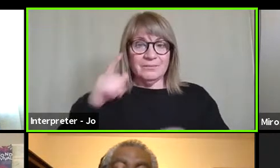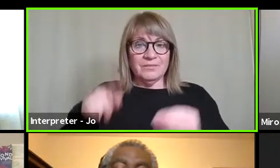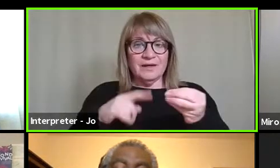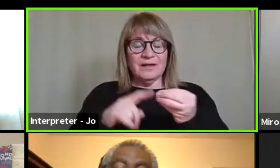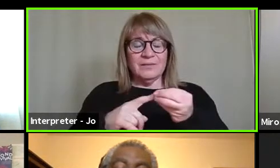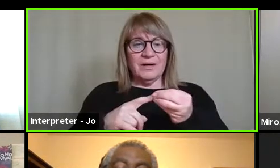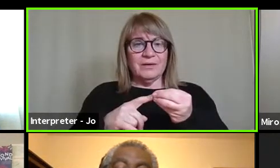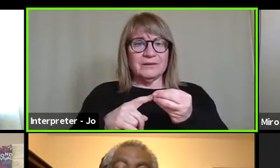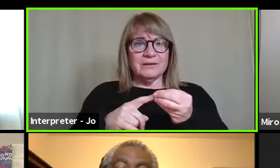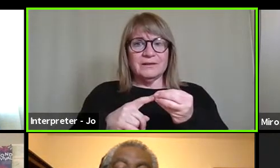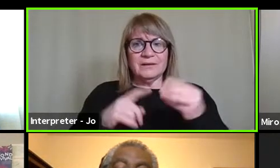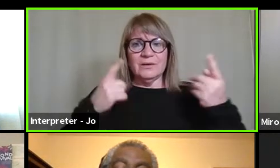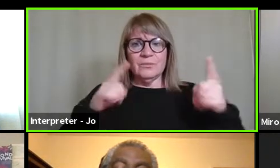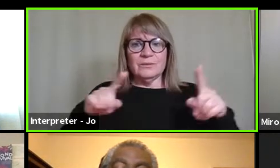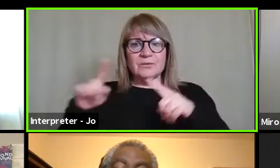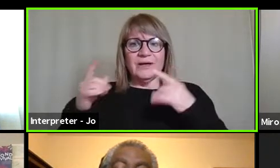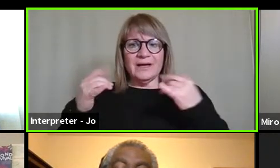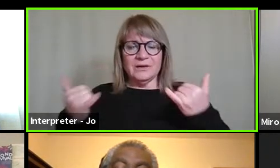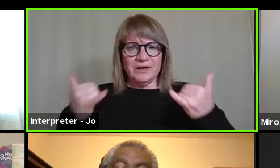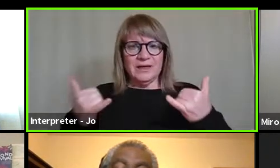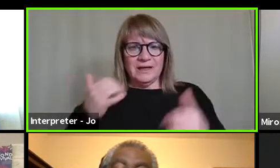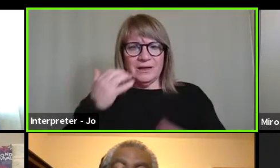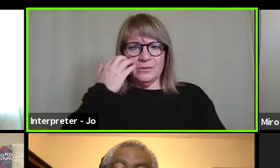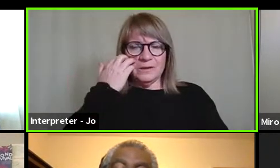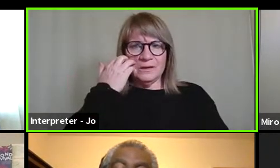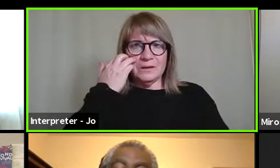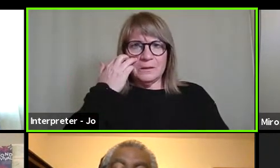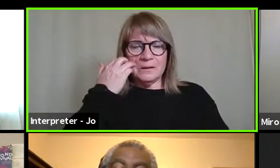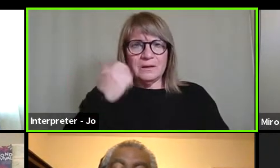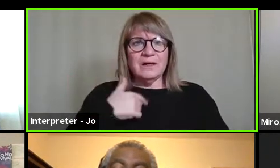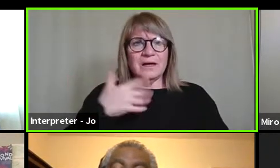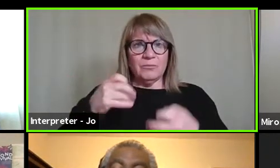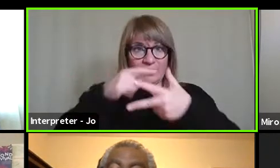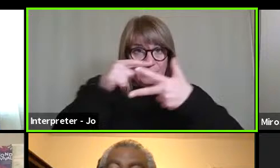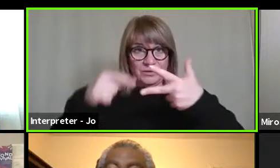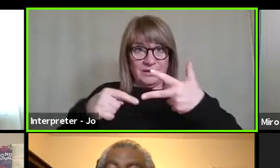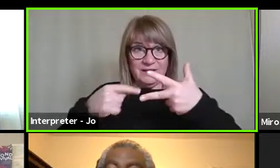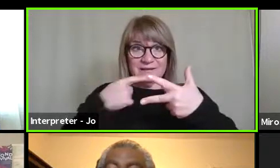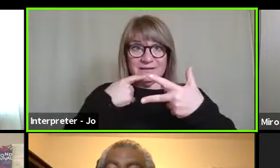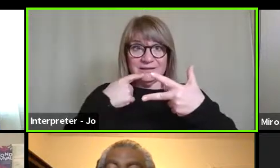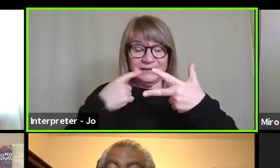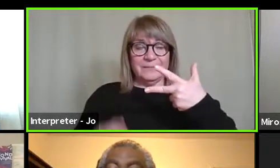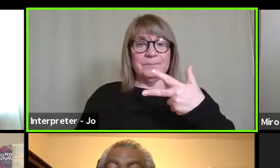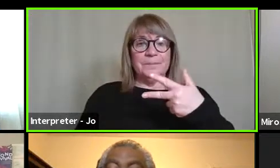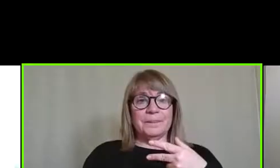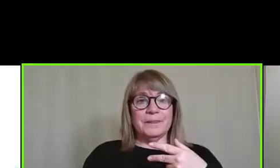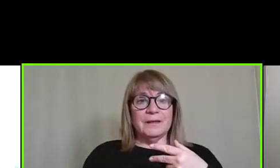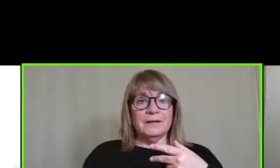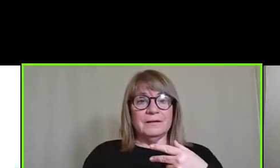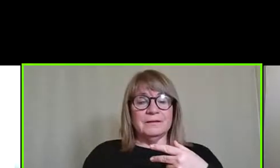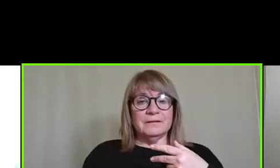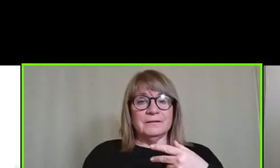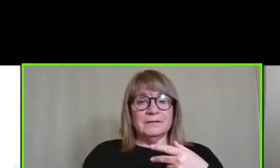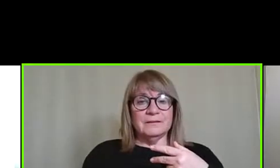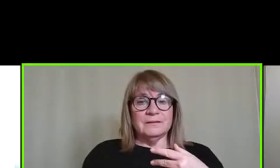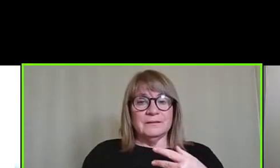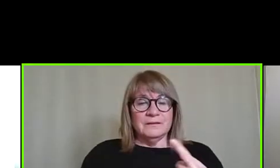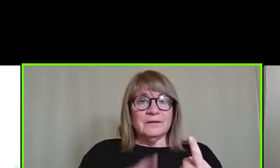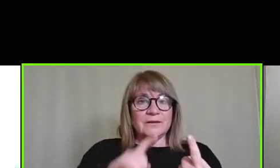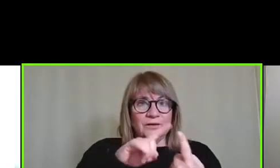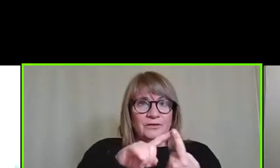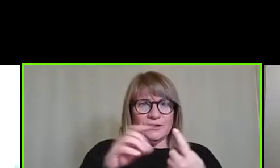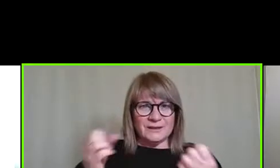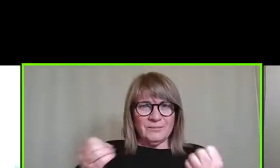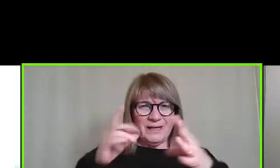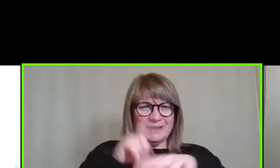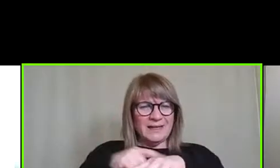where we're at i wanted to mentioned three things one is a number of times it came up particularly in the chat and